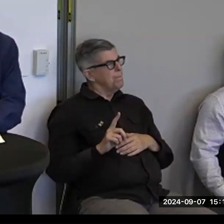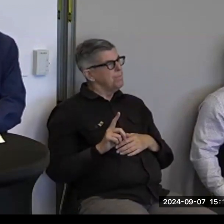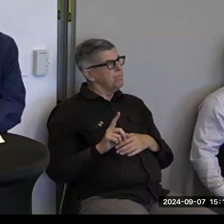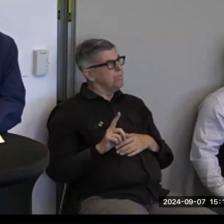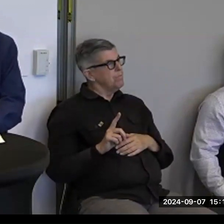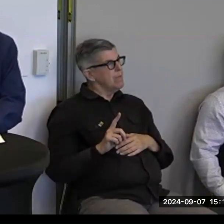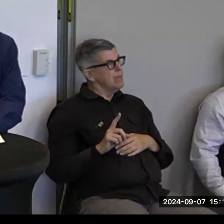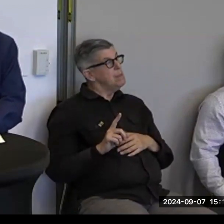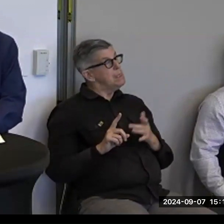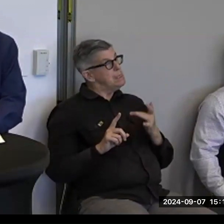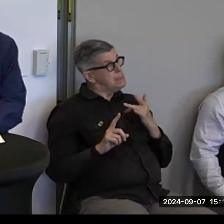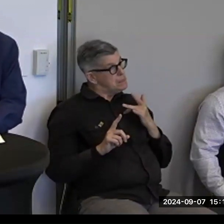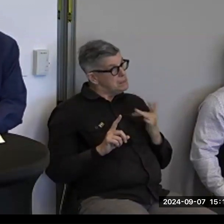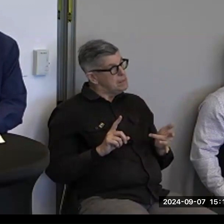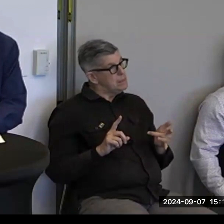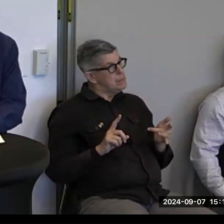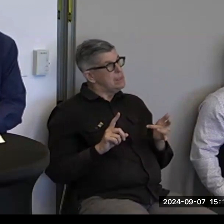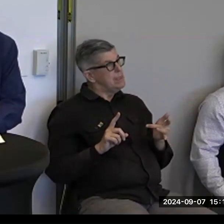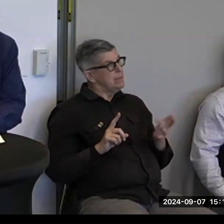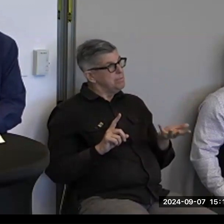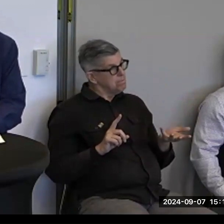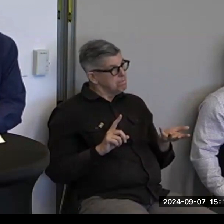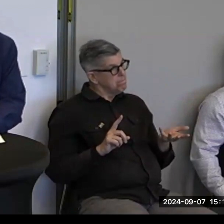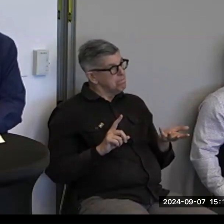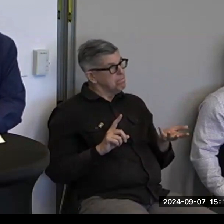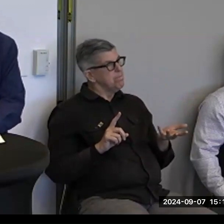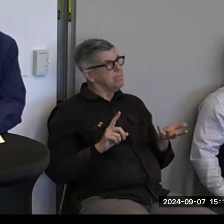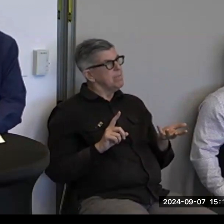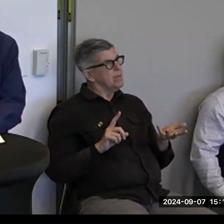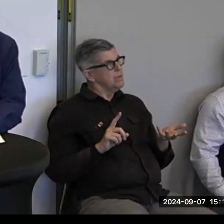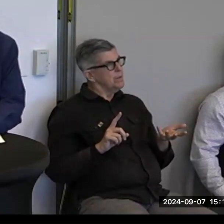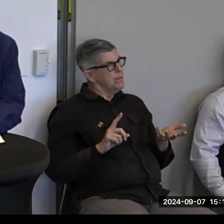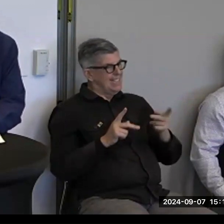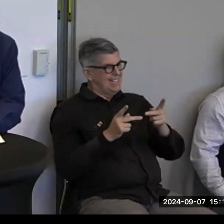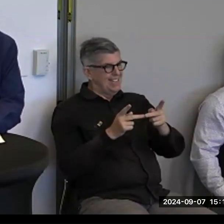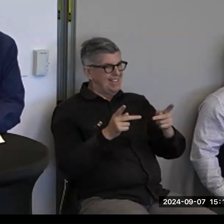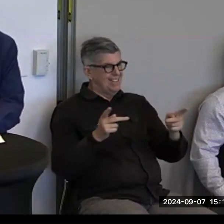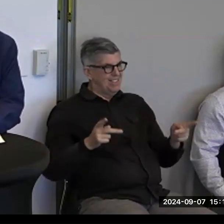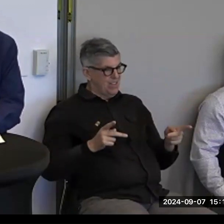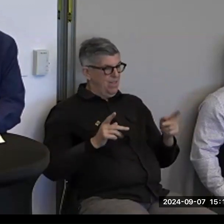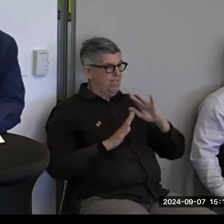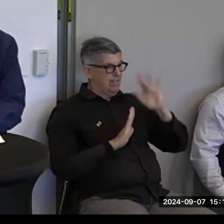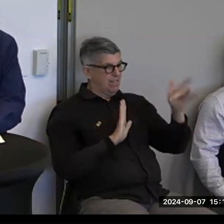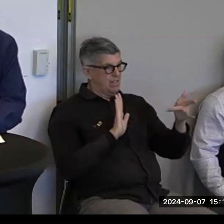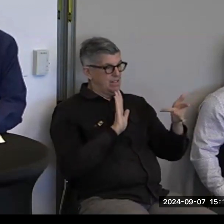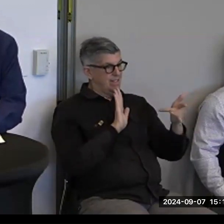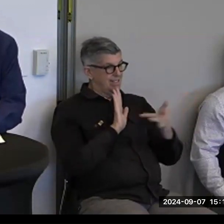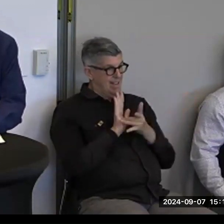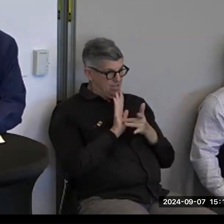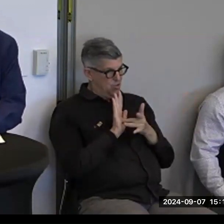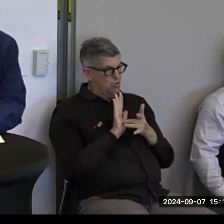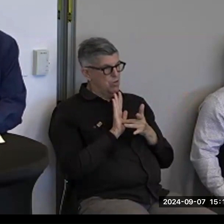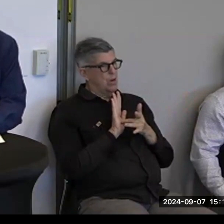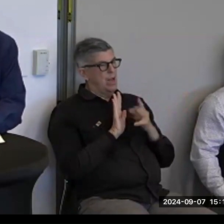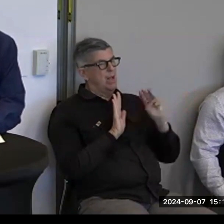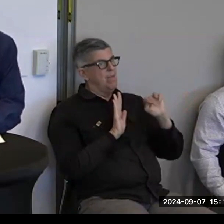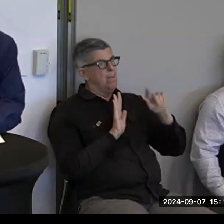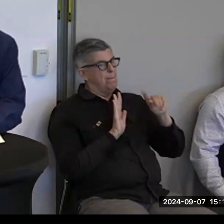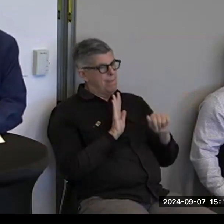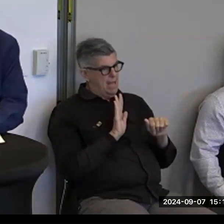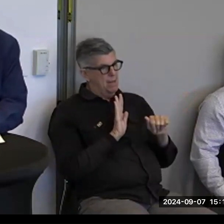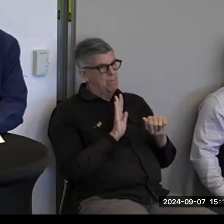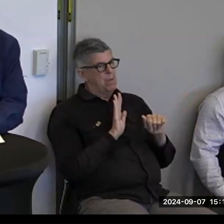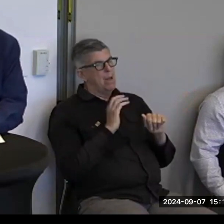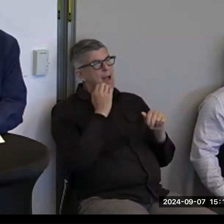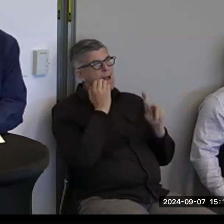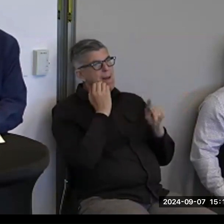usually it is in the physical center of the map page. In our case today, you're going to find